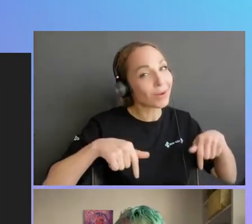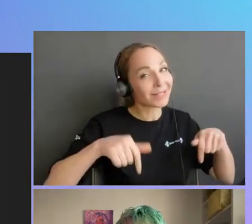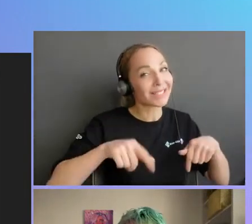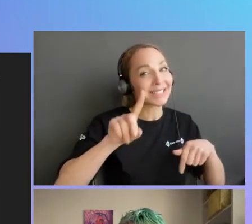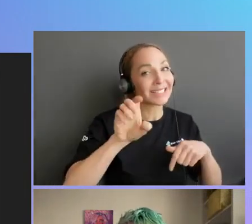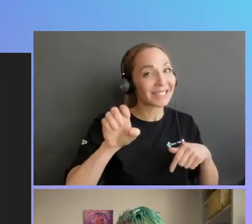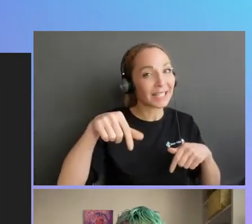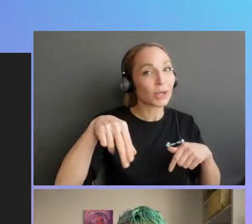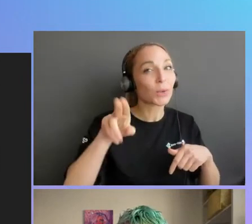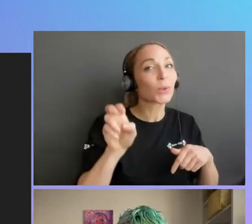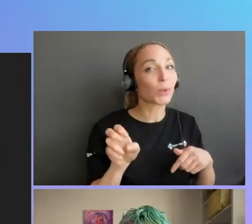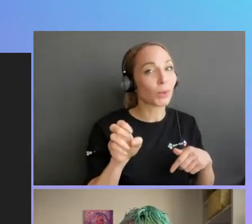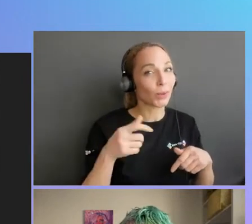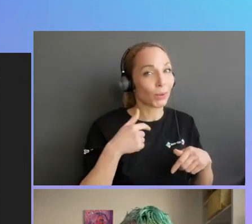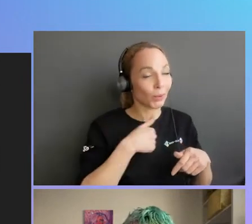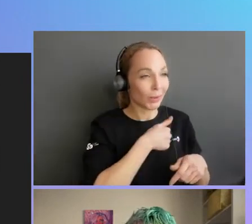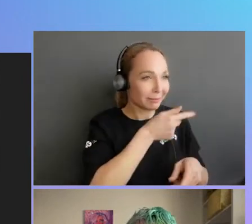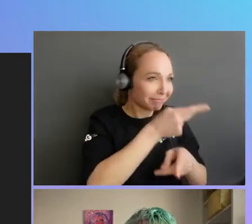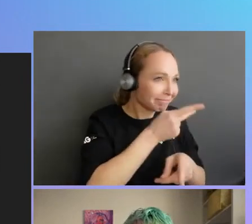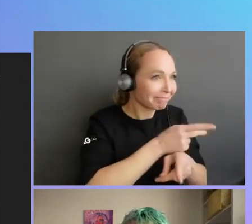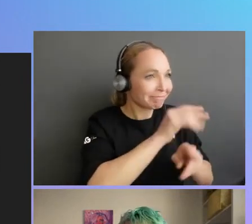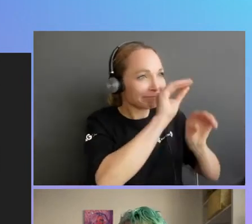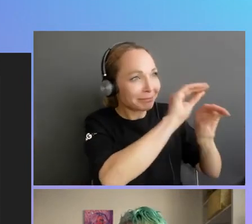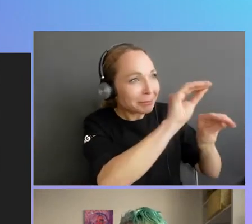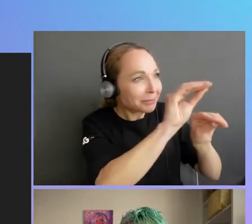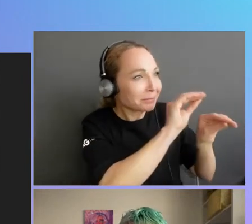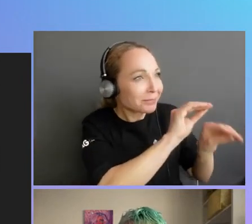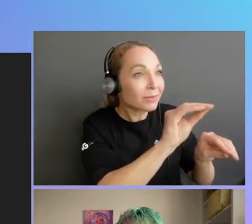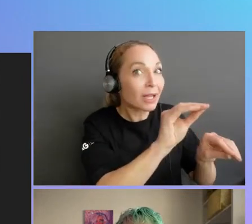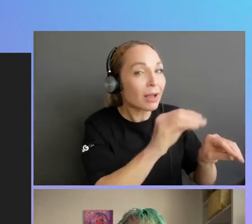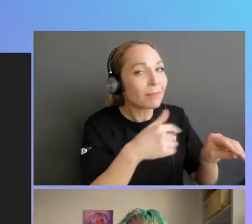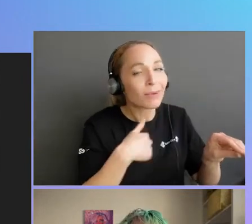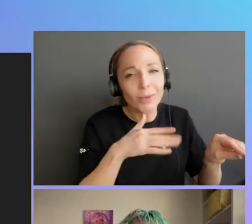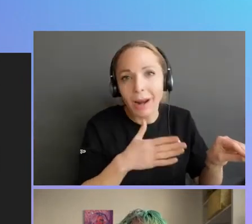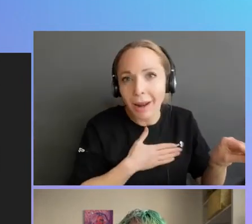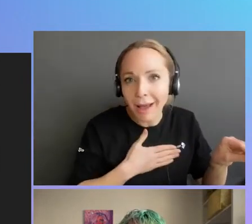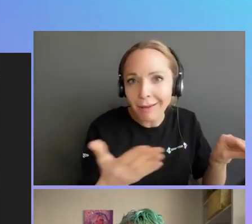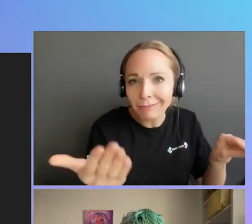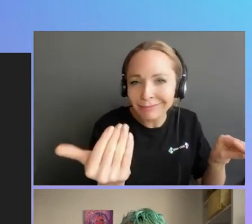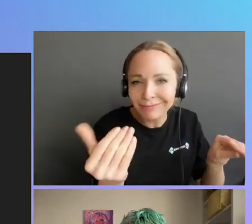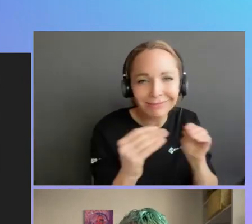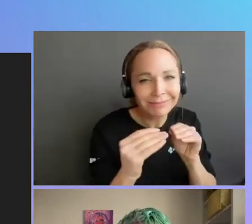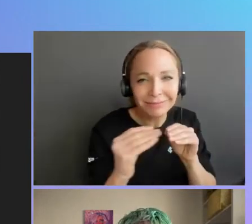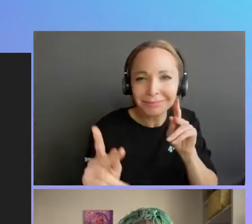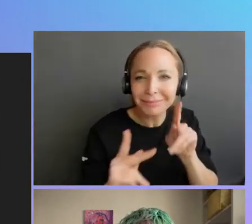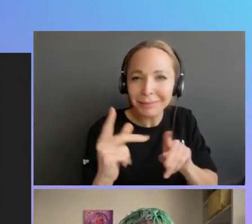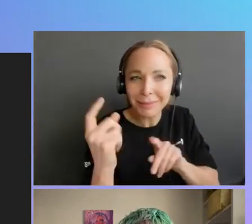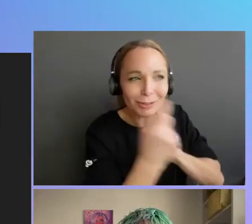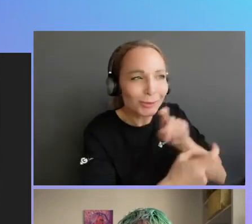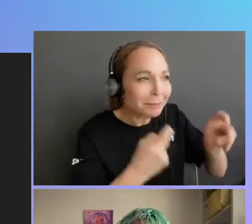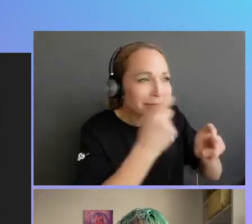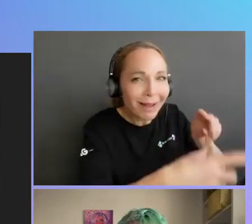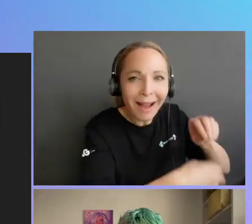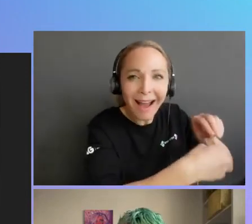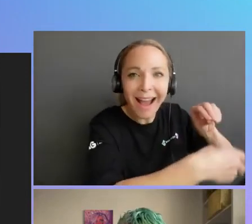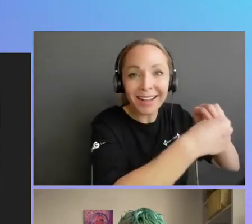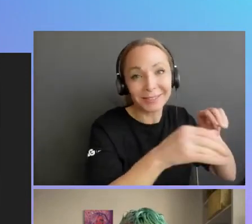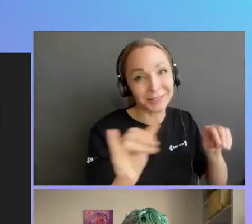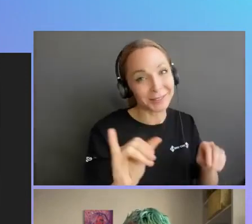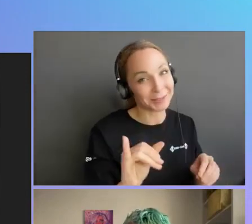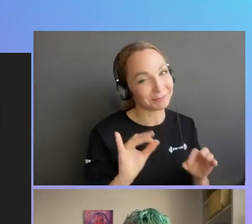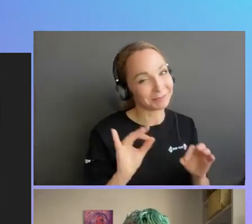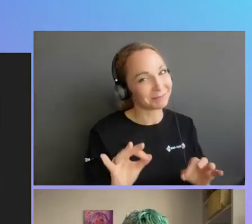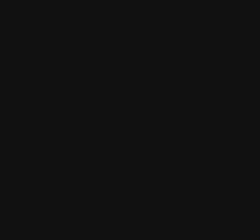in the public, but we'd love to have more people using it and more people contributing as well. So with that, thank you. And I think we've got plenty of